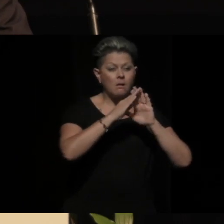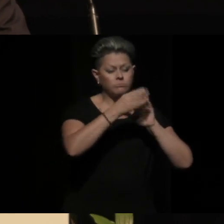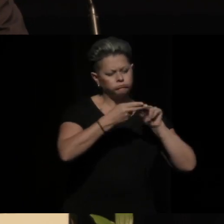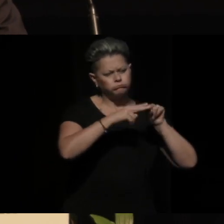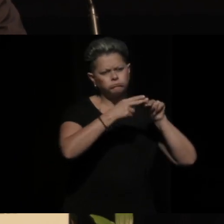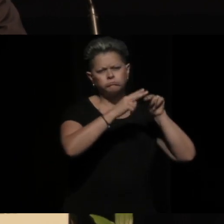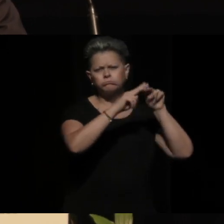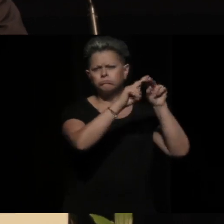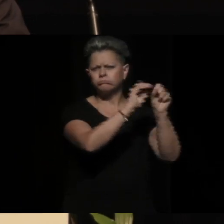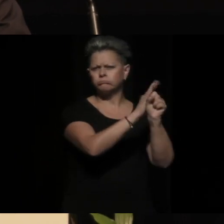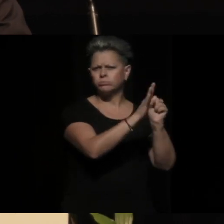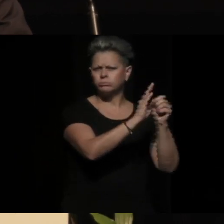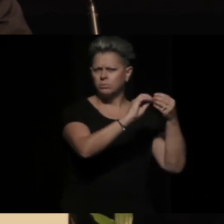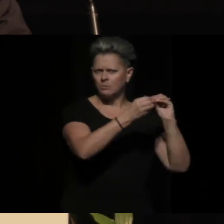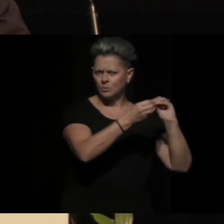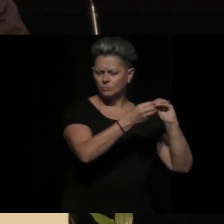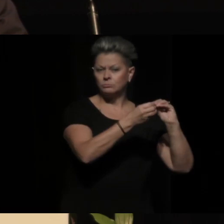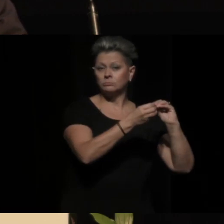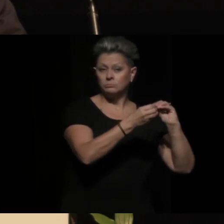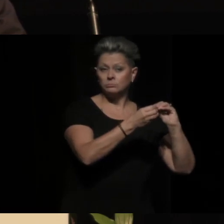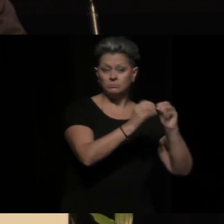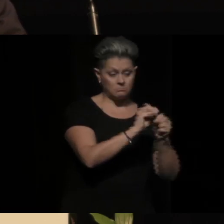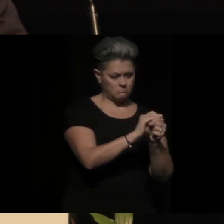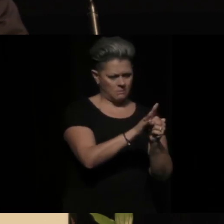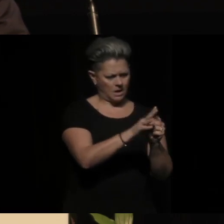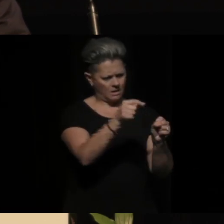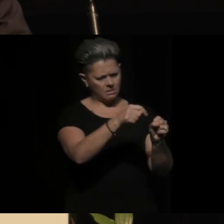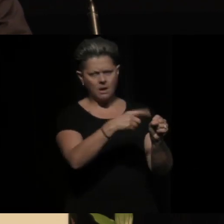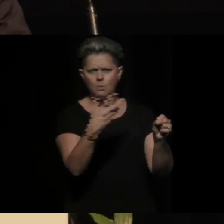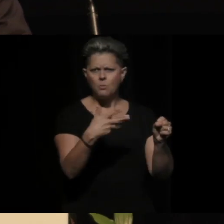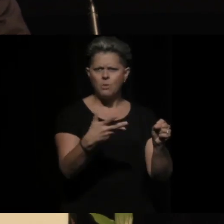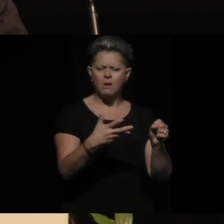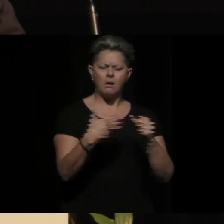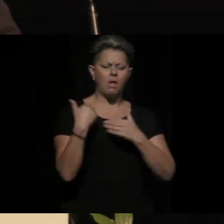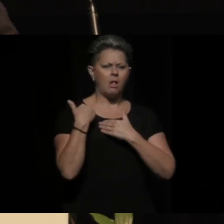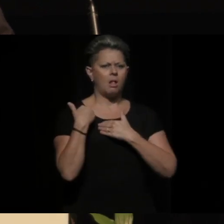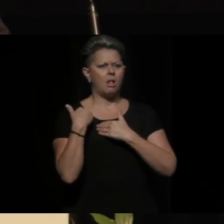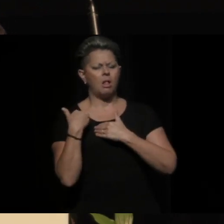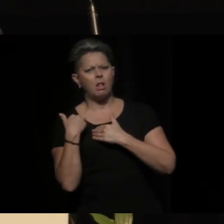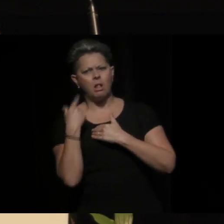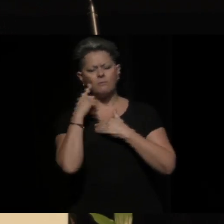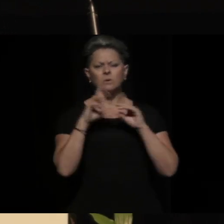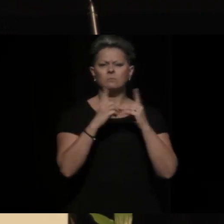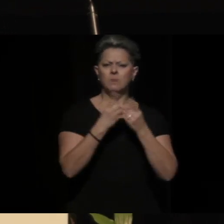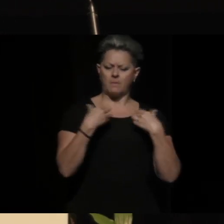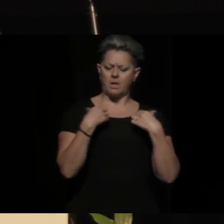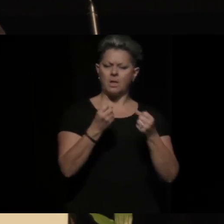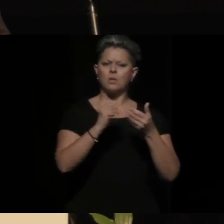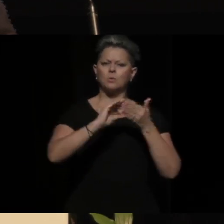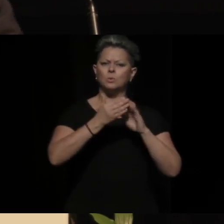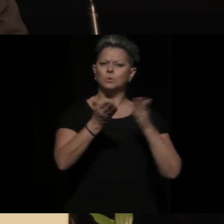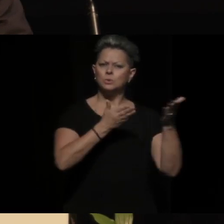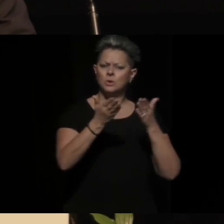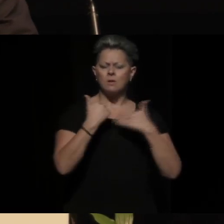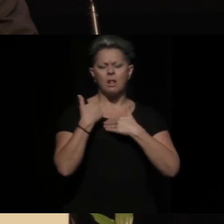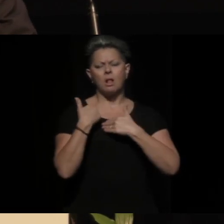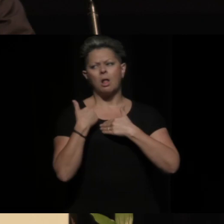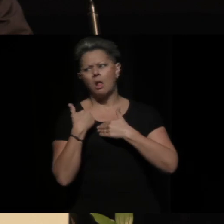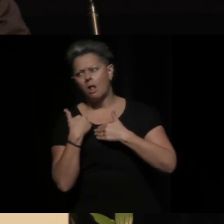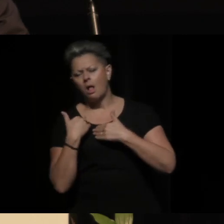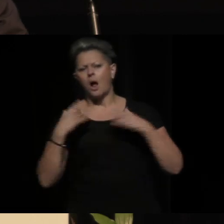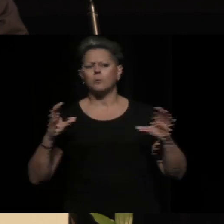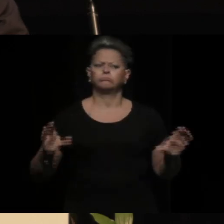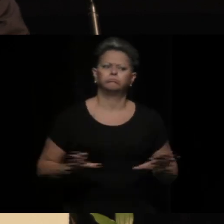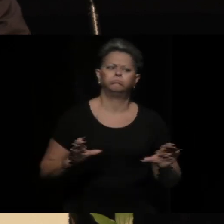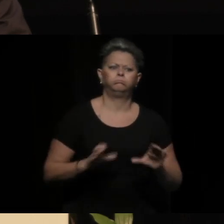province. The pandemic placed extraordinary demands on the Department of Health and Community Services team, but not